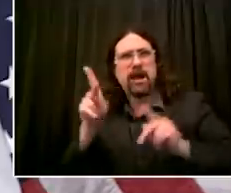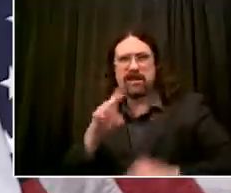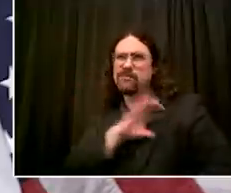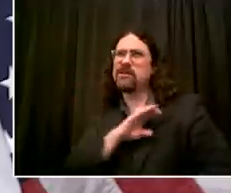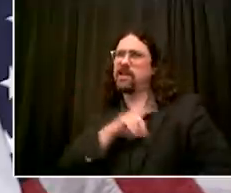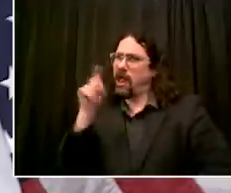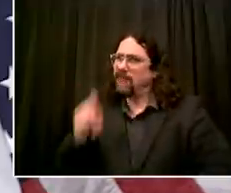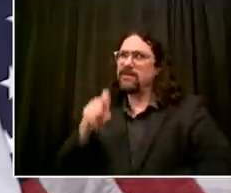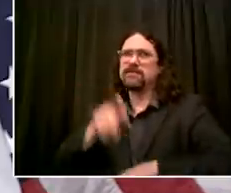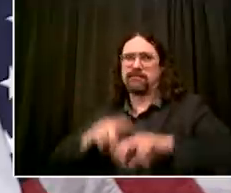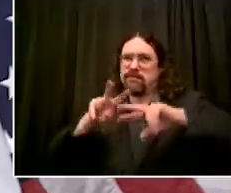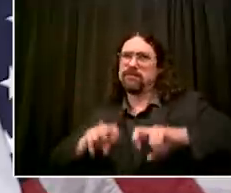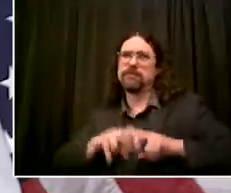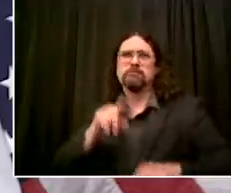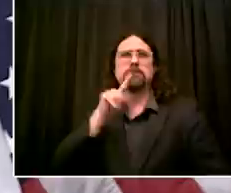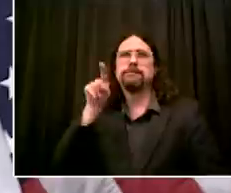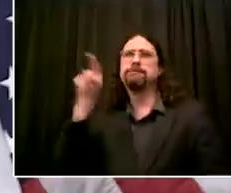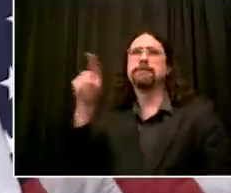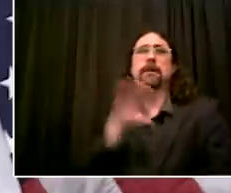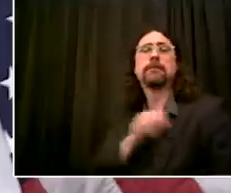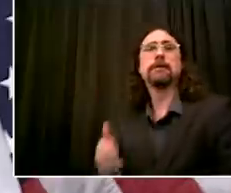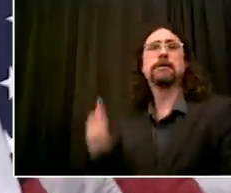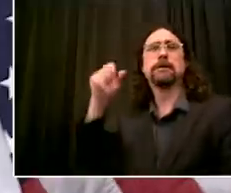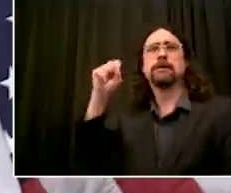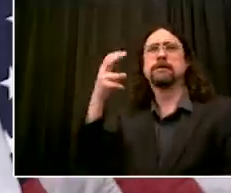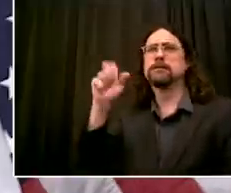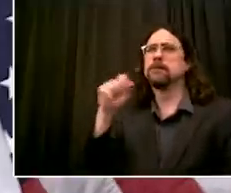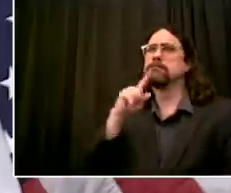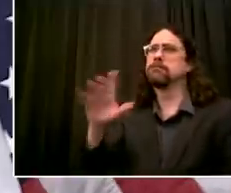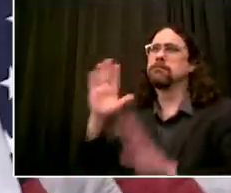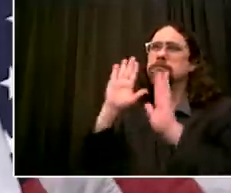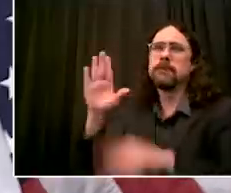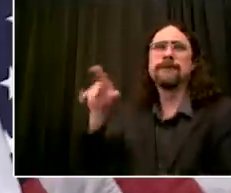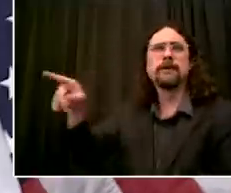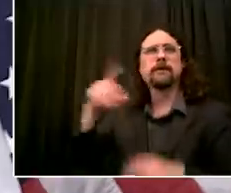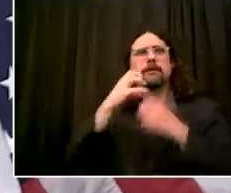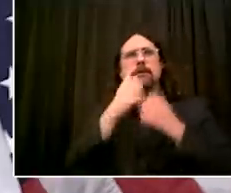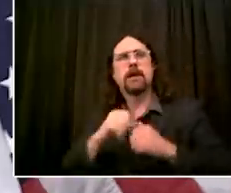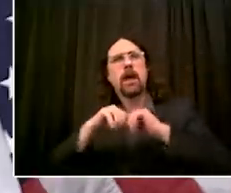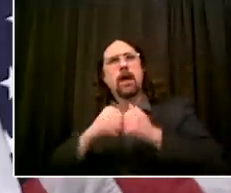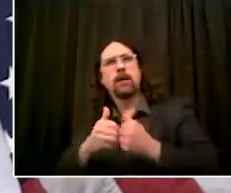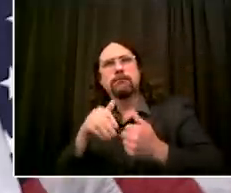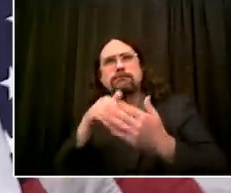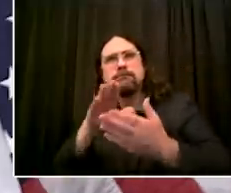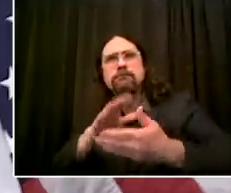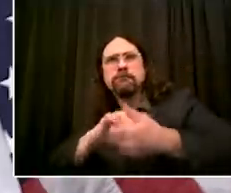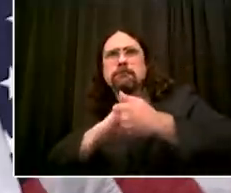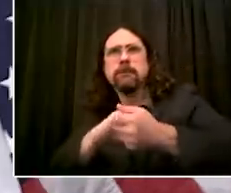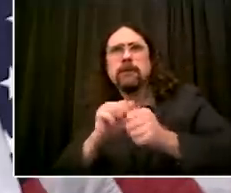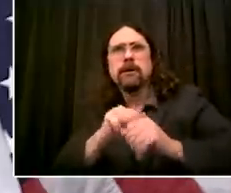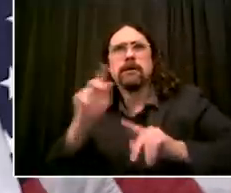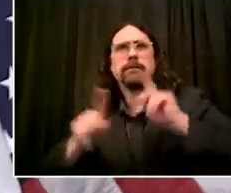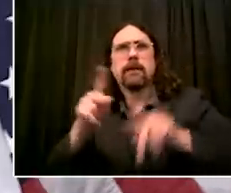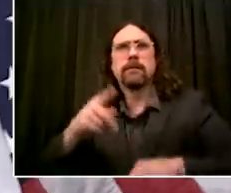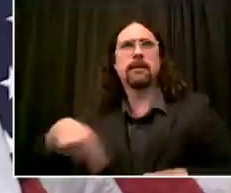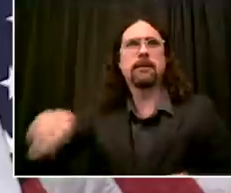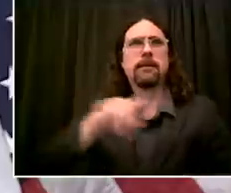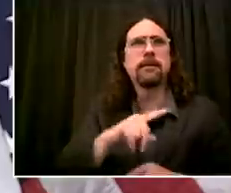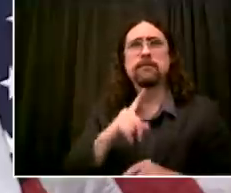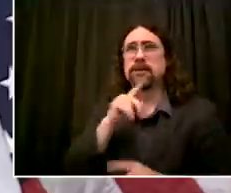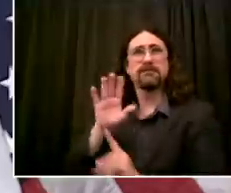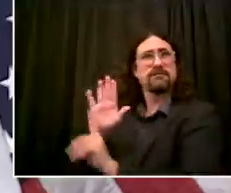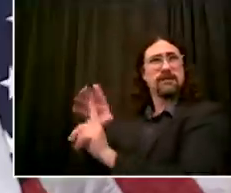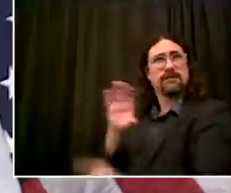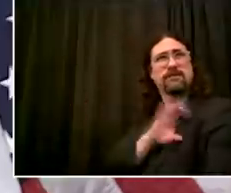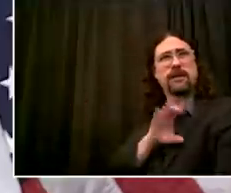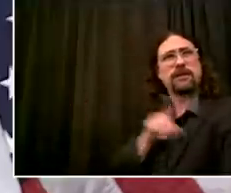of restraint in the process. And that's what we expect. And I want to be clear. Everyone who puts on that uniform takes an oath, agrees